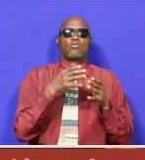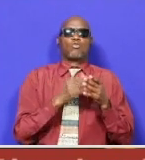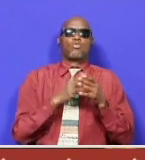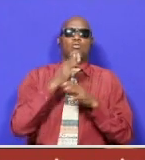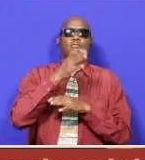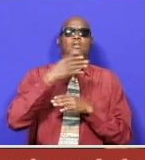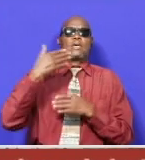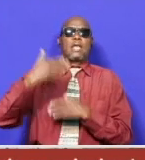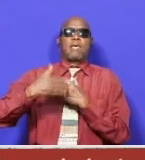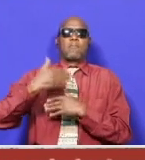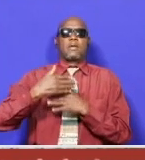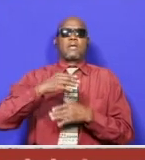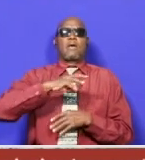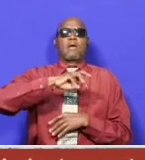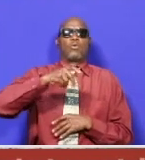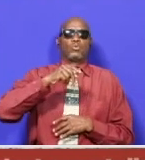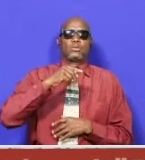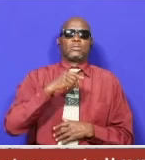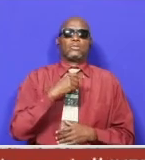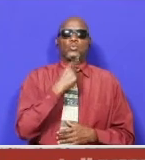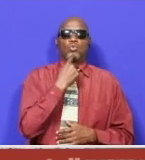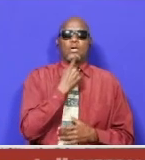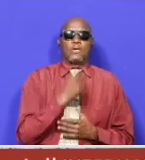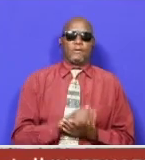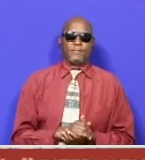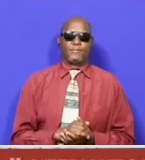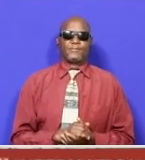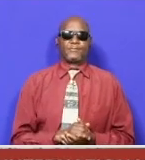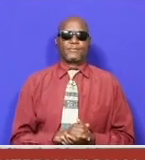from the neighboring county of Turkana. Brian Mugambi, Hope TV Newswatch.